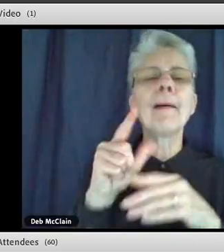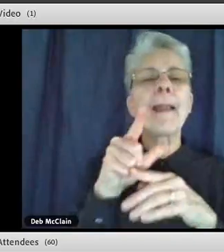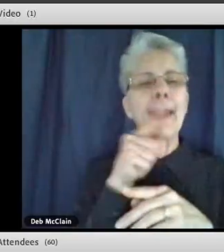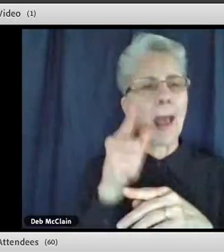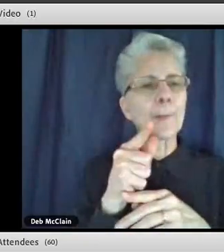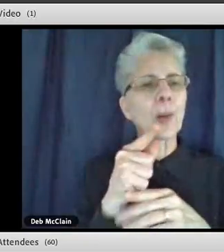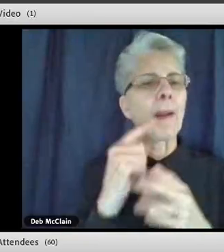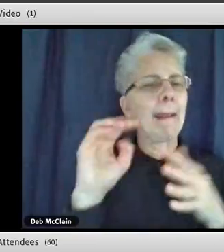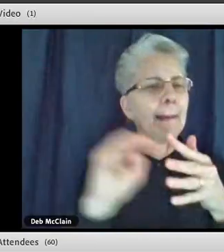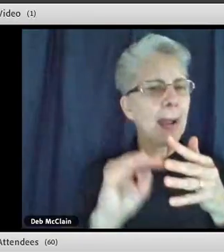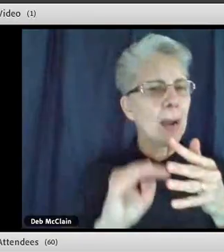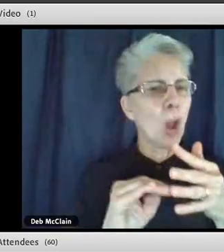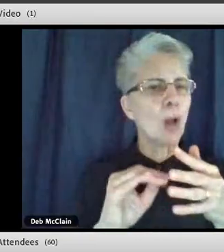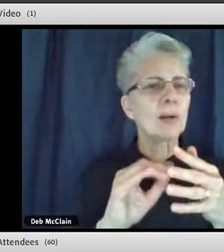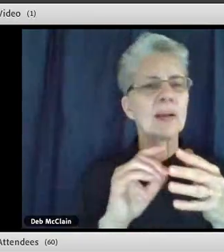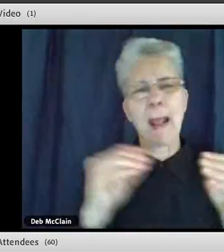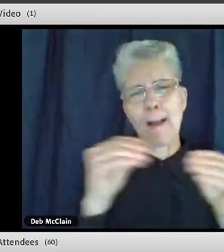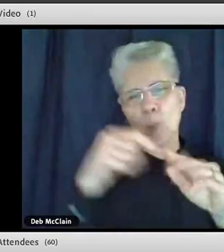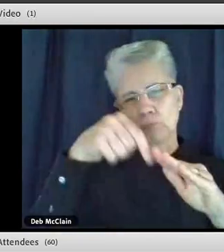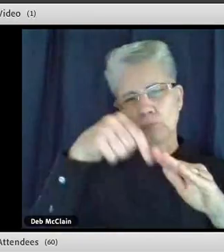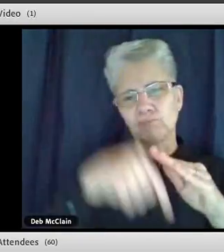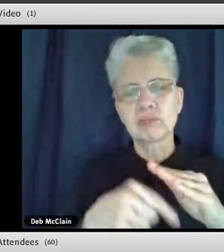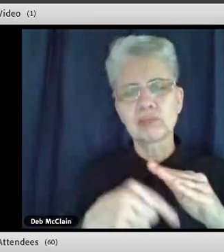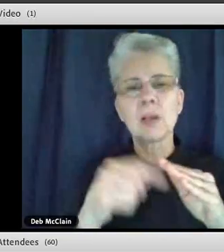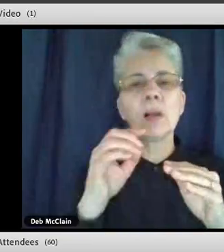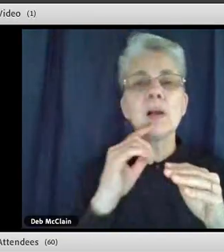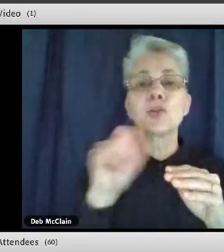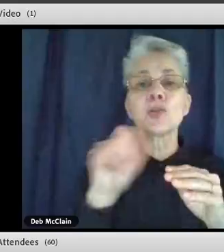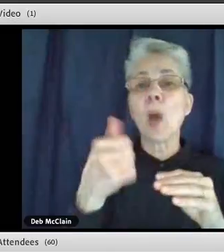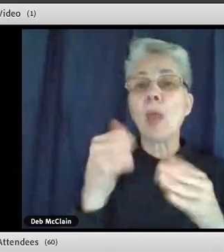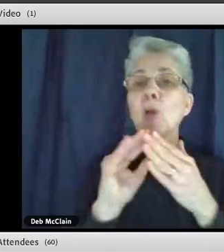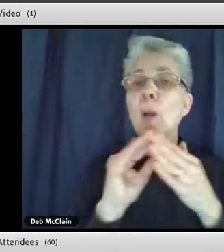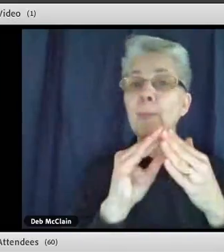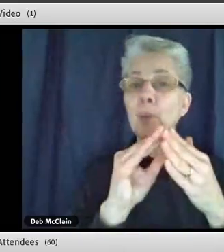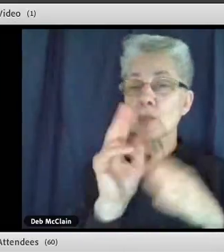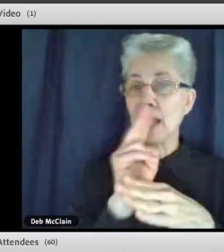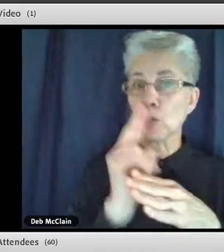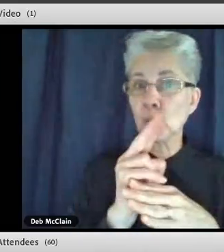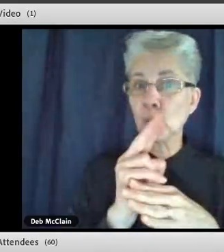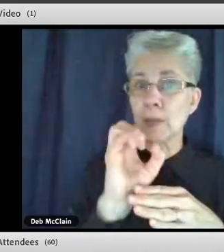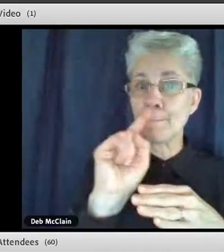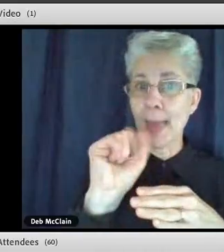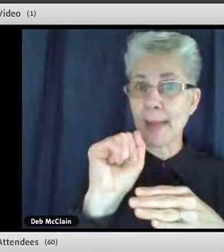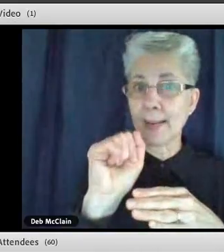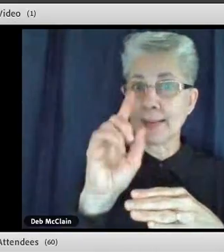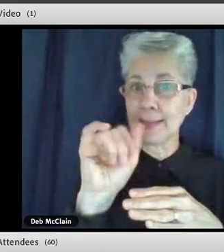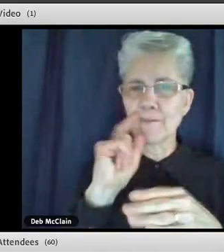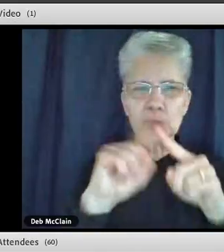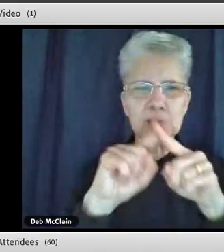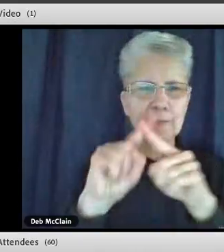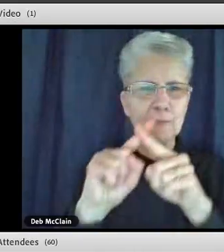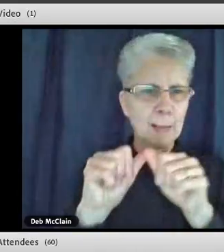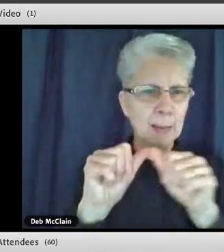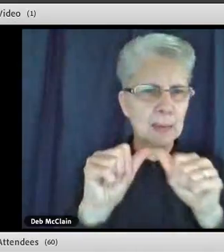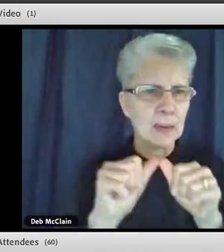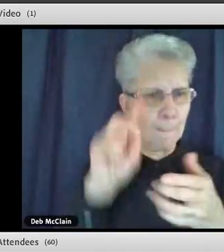goes beyond that to other communities that use metadata for different purposes. So I like